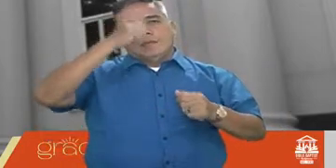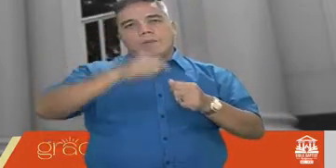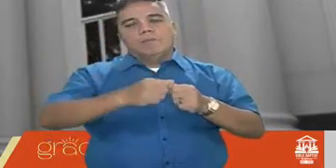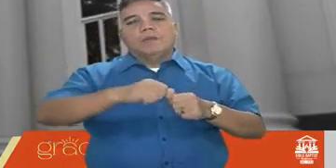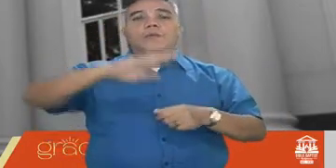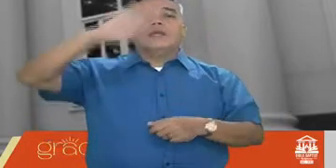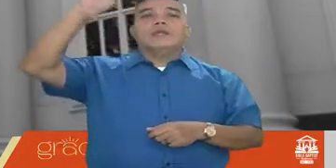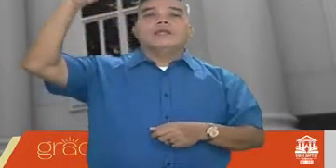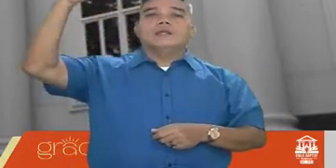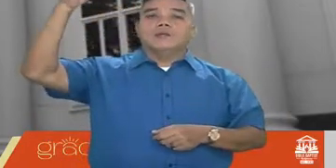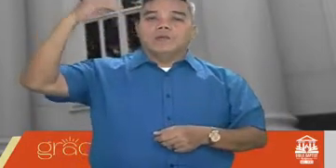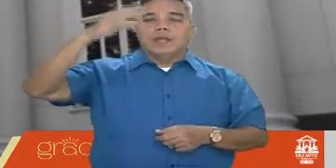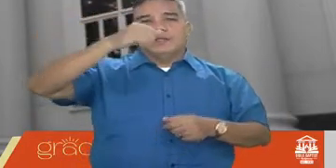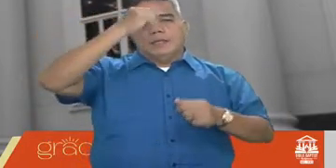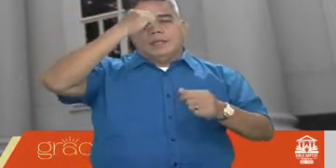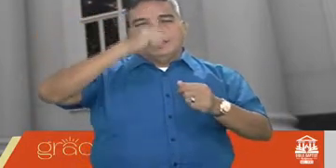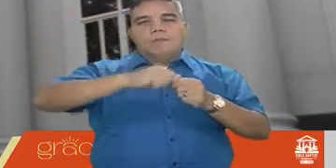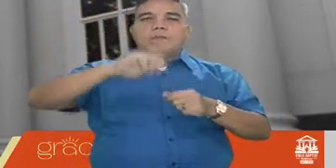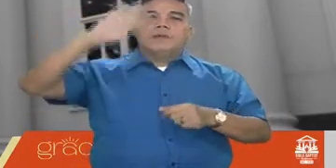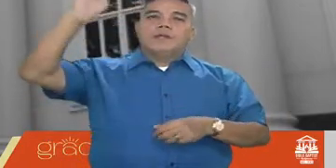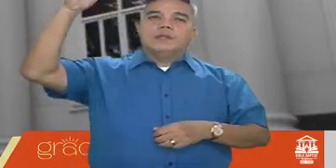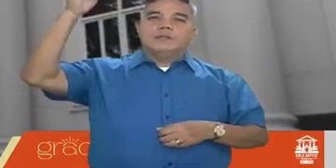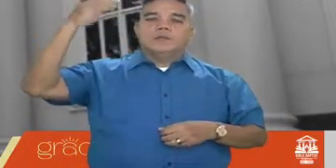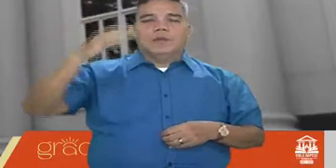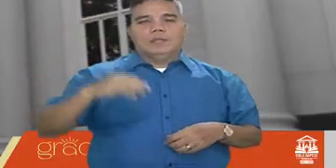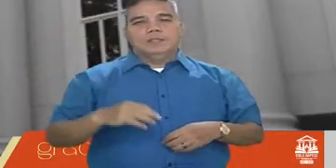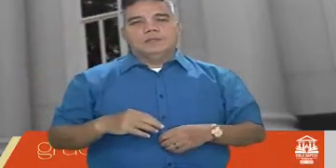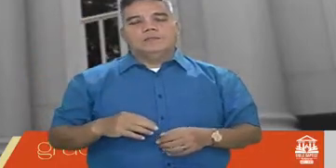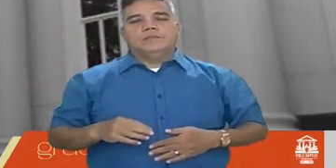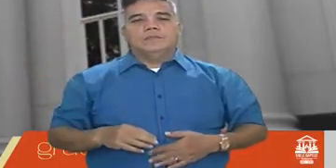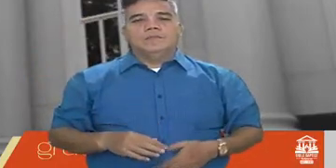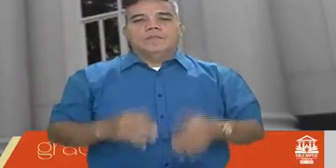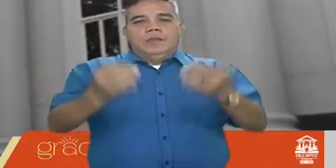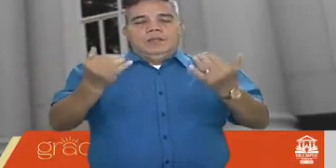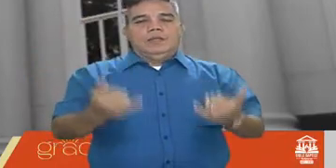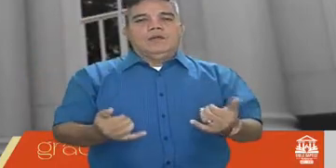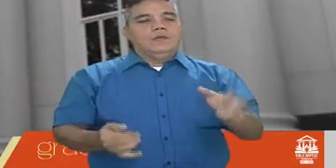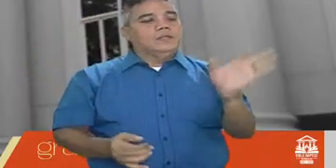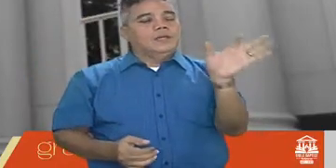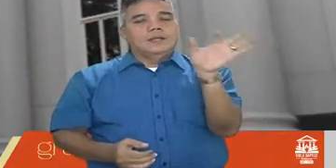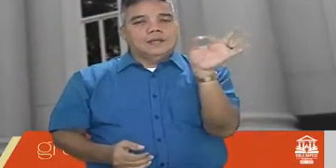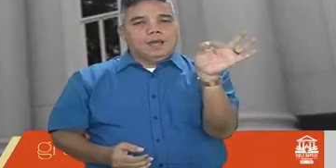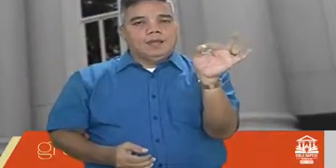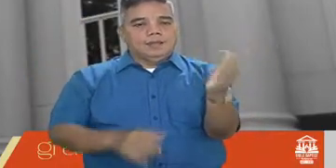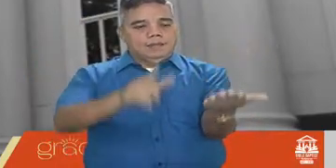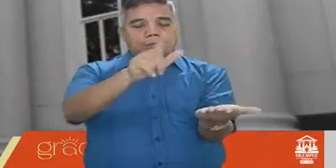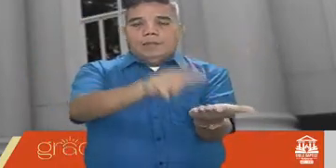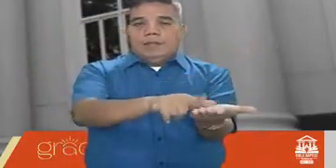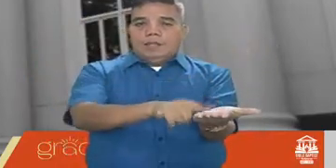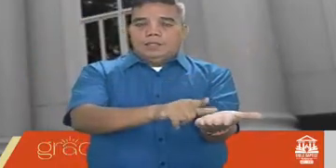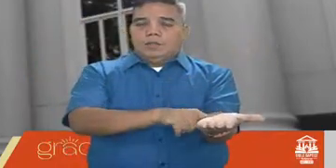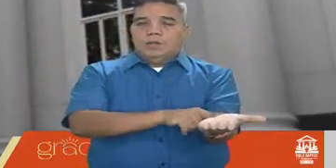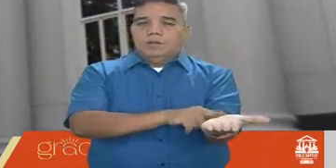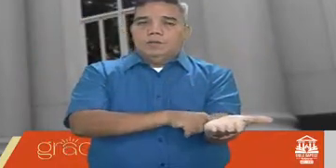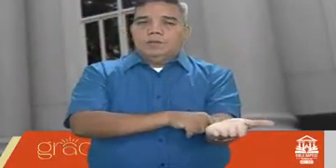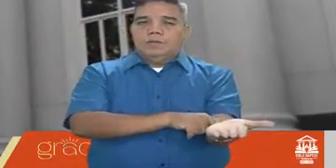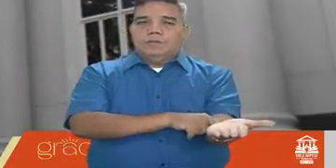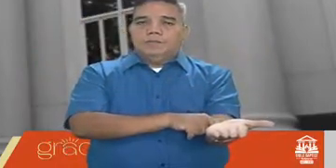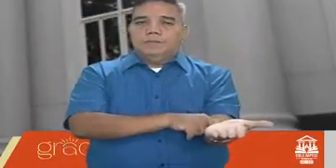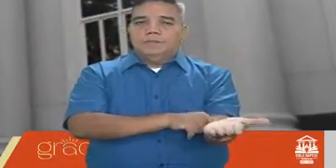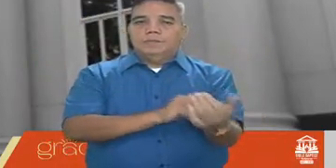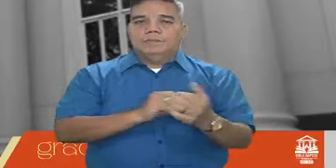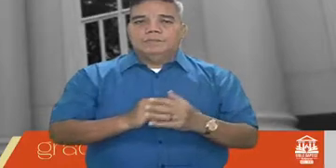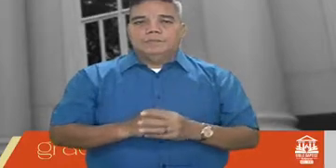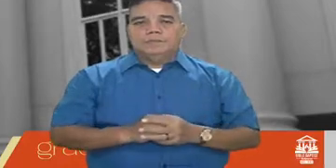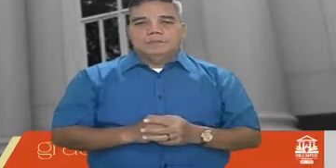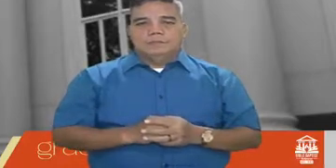Remembering Grace. Remembering Grace, and this is the ninth lesson in the series